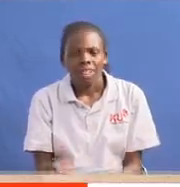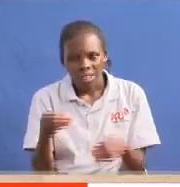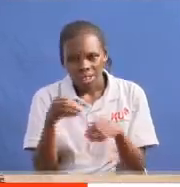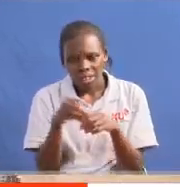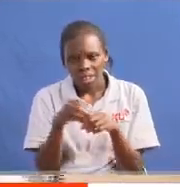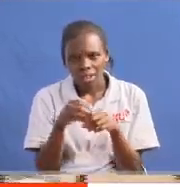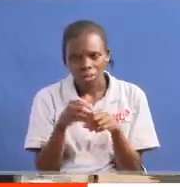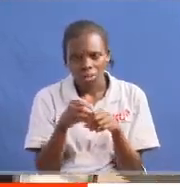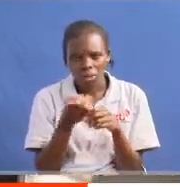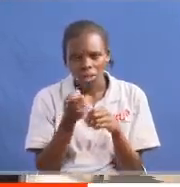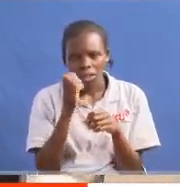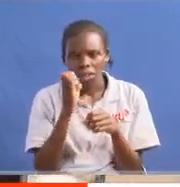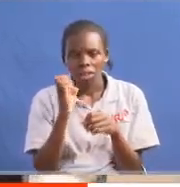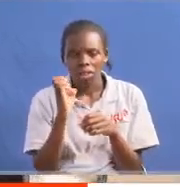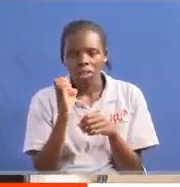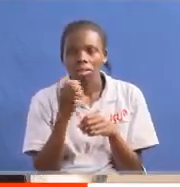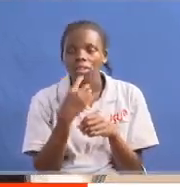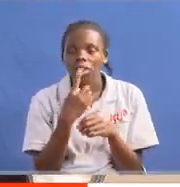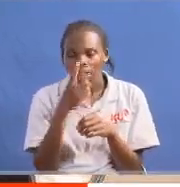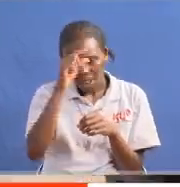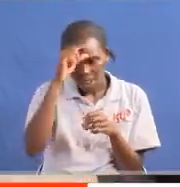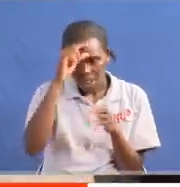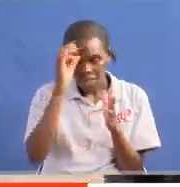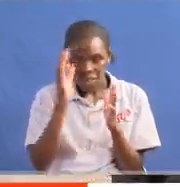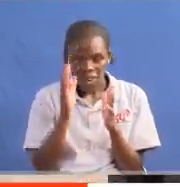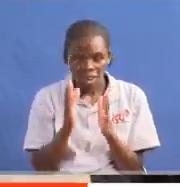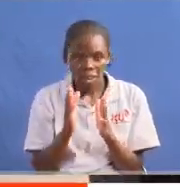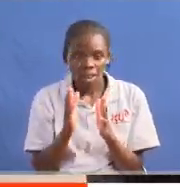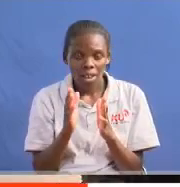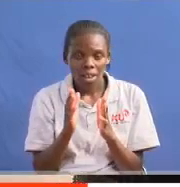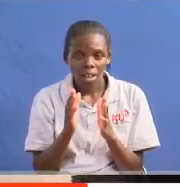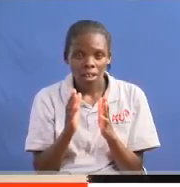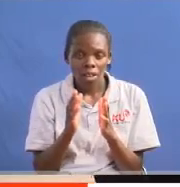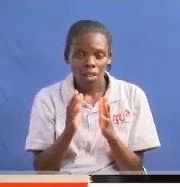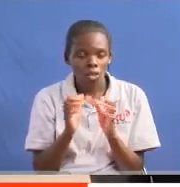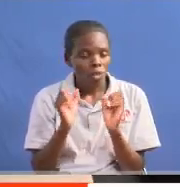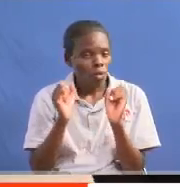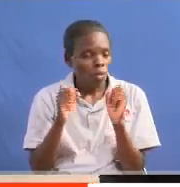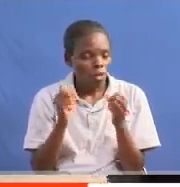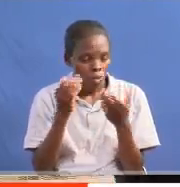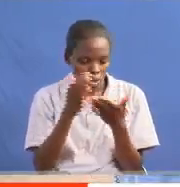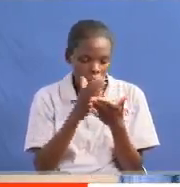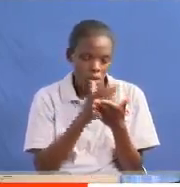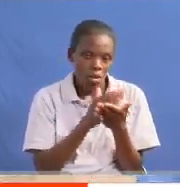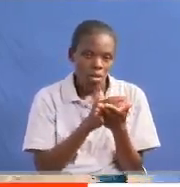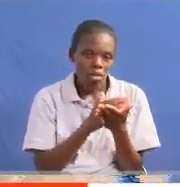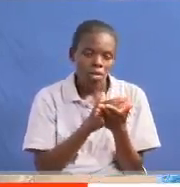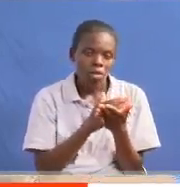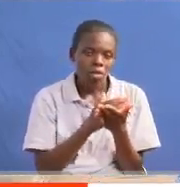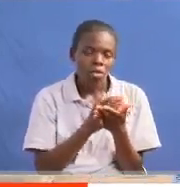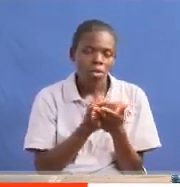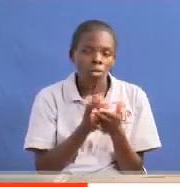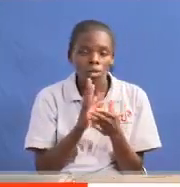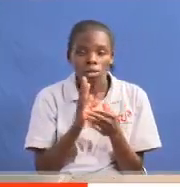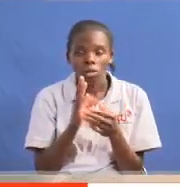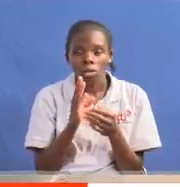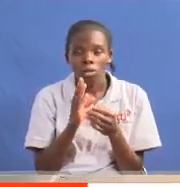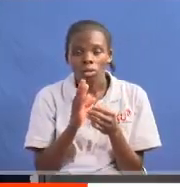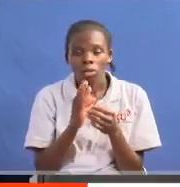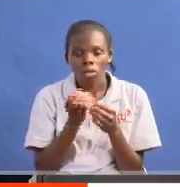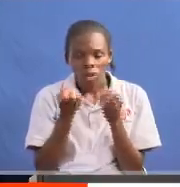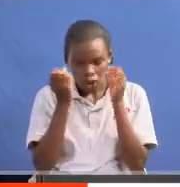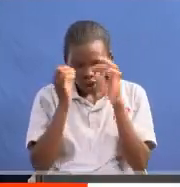Insiders within ESCC say the governor's tribulations are linked to possible records of court convictions which were